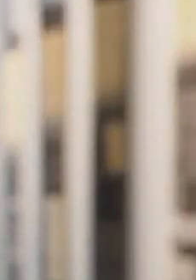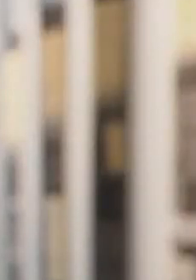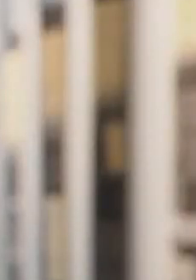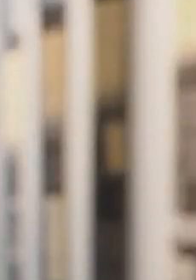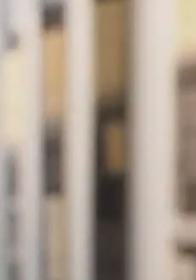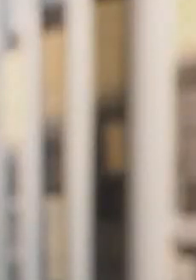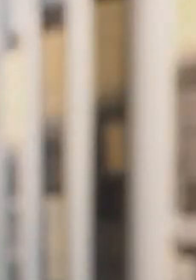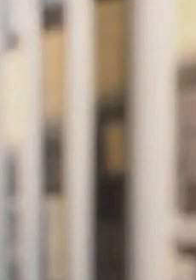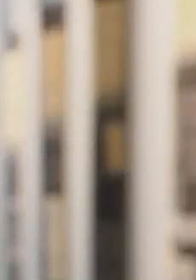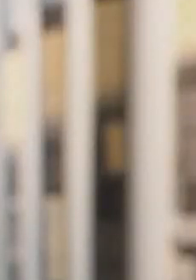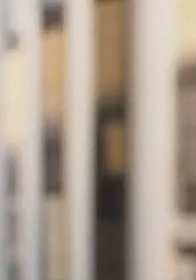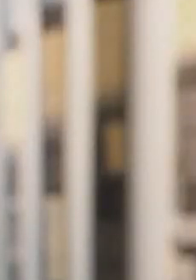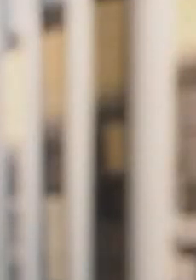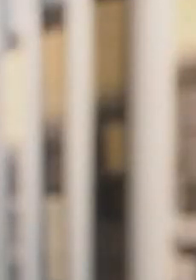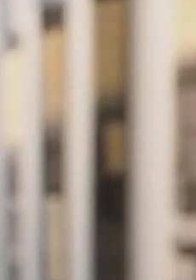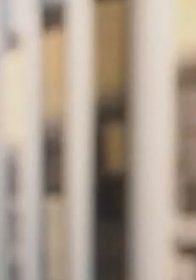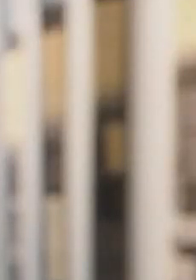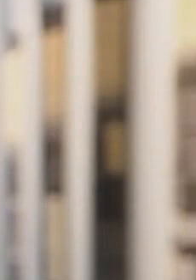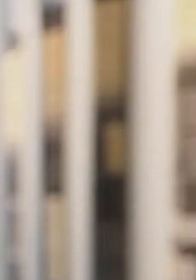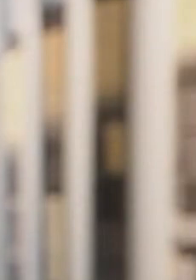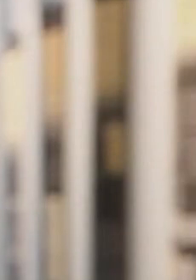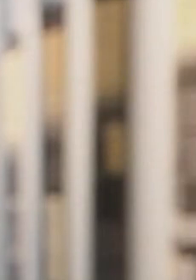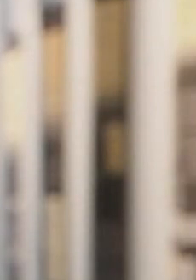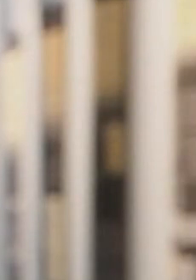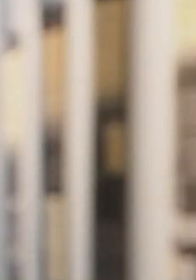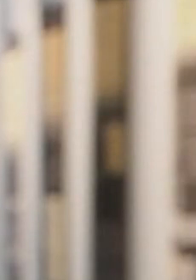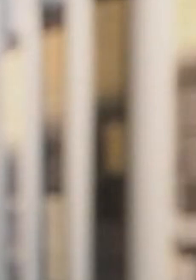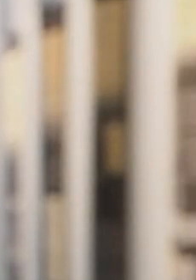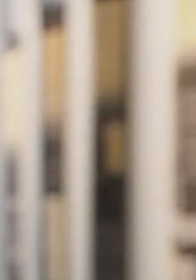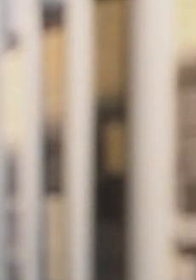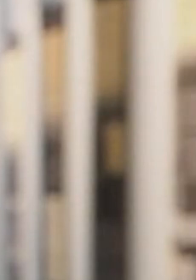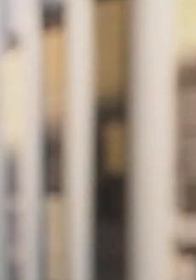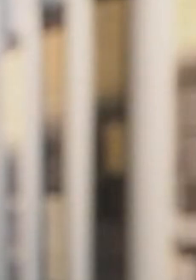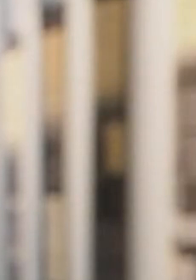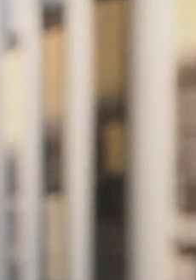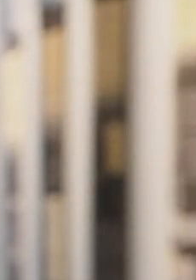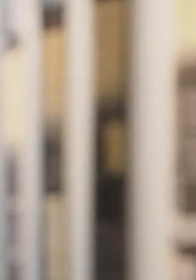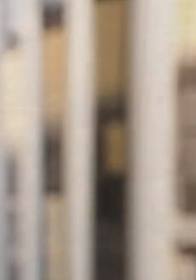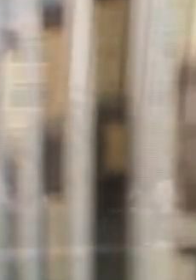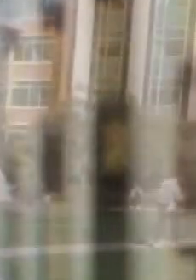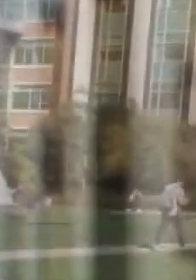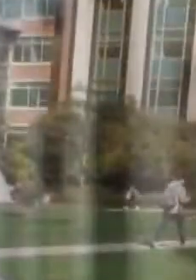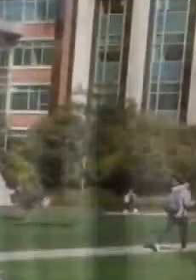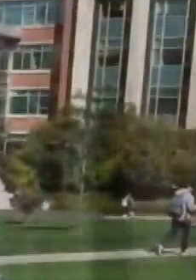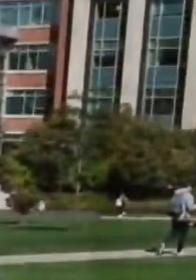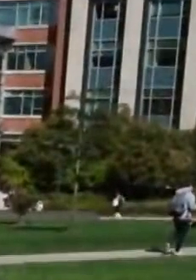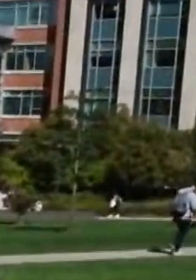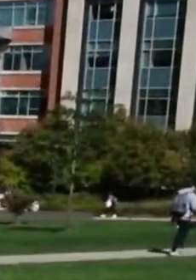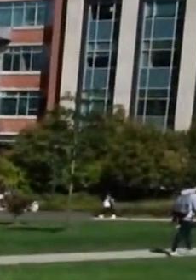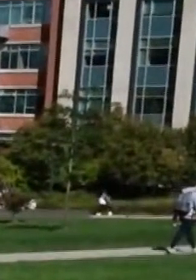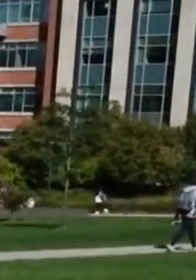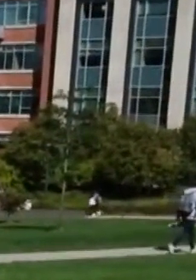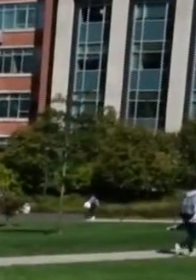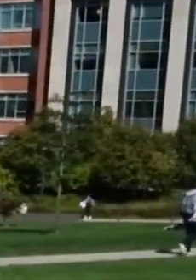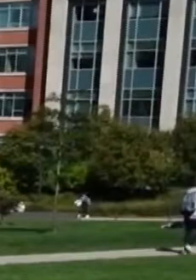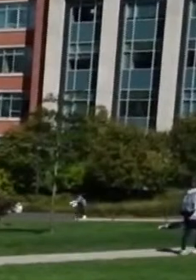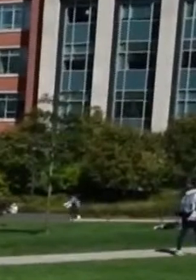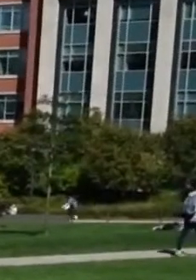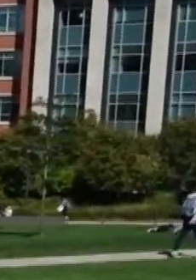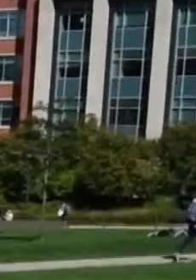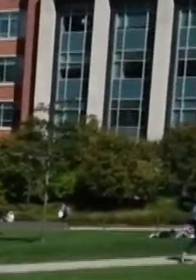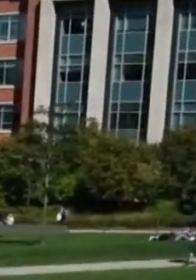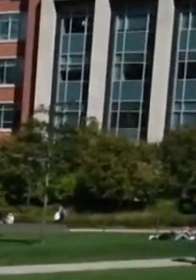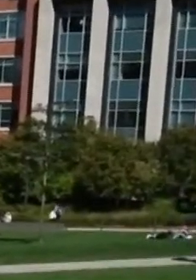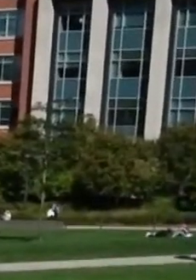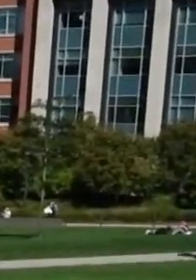in history people have practically created change, and how I can emulate that in anything that I organize or